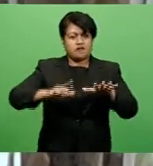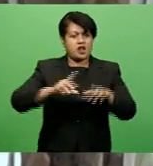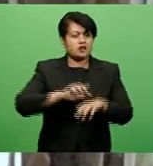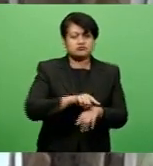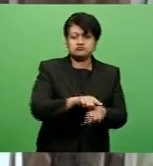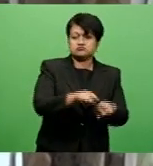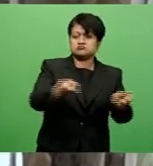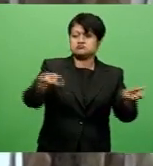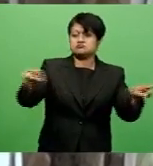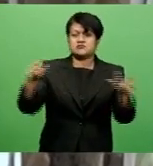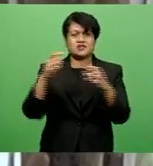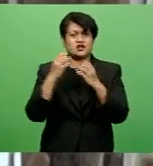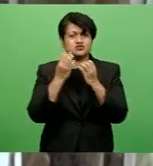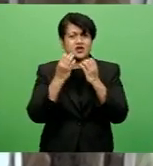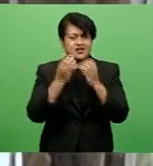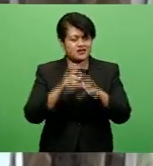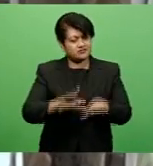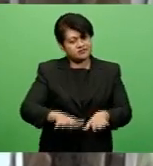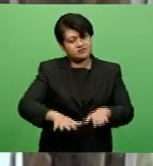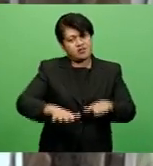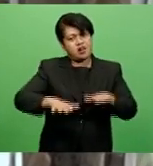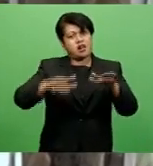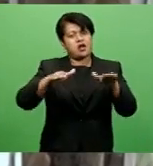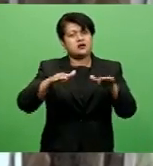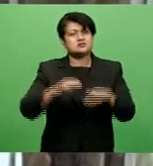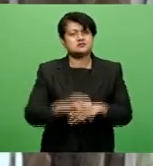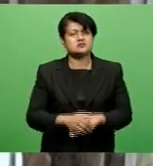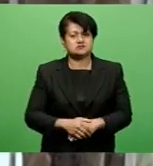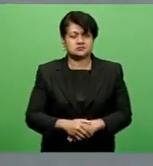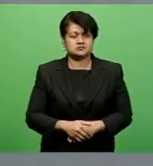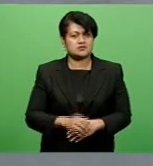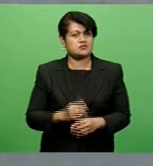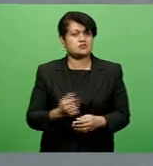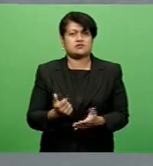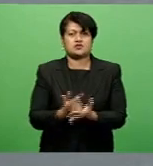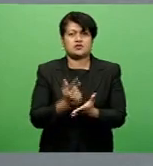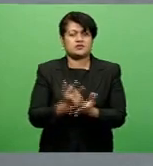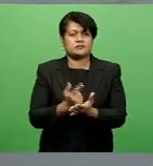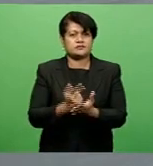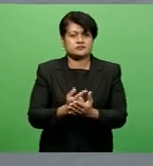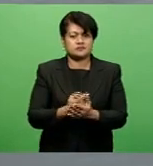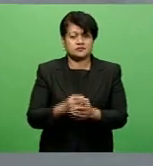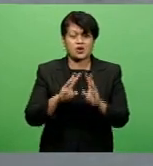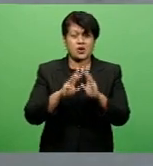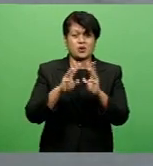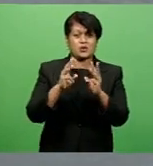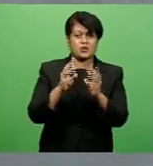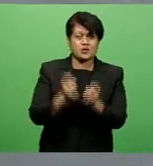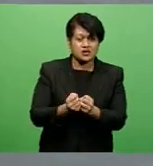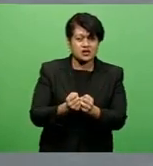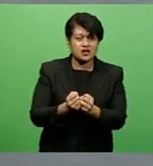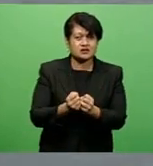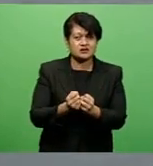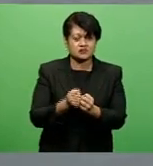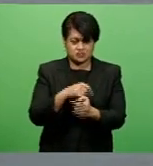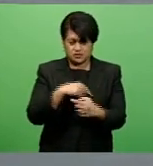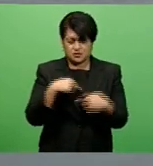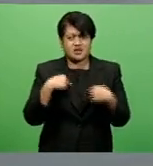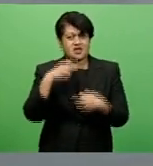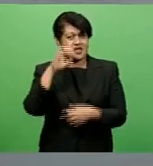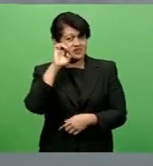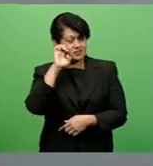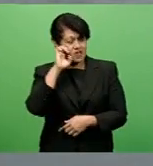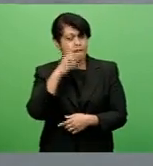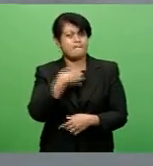There are 2 rivers that meet at this river. That's why it gets flooded a lot. Going into the weekend, weekend, the northerners can expect more